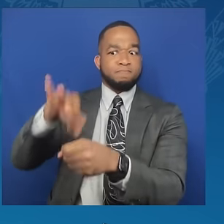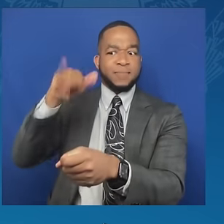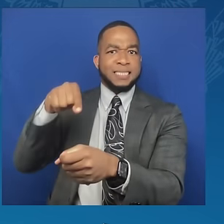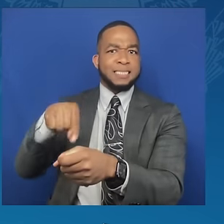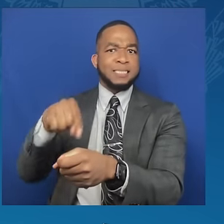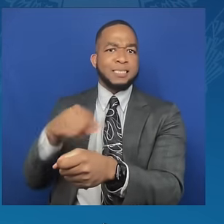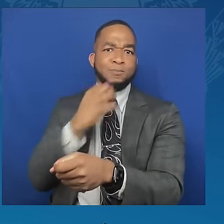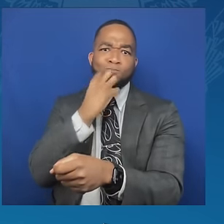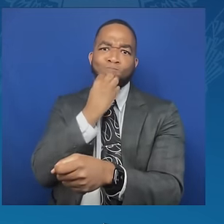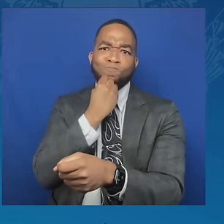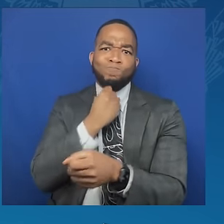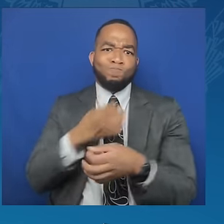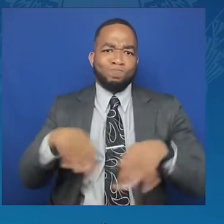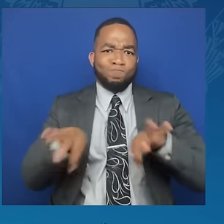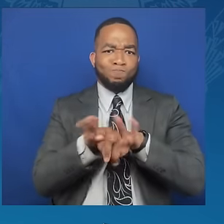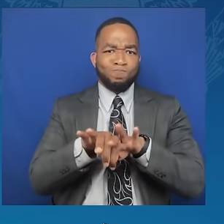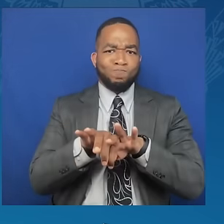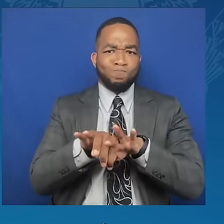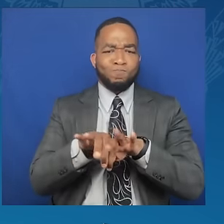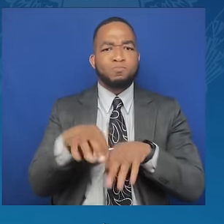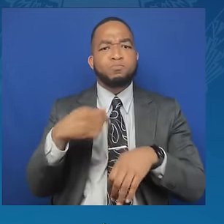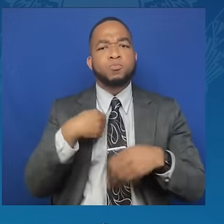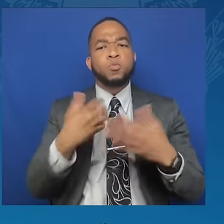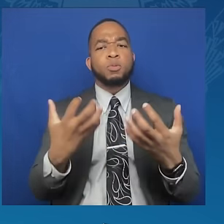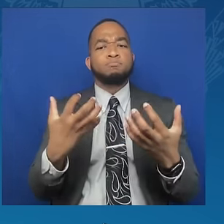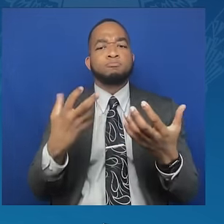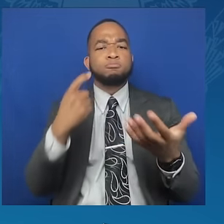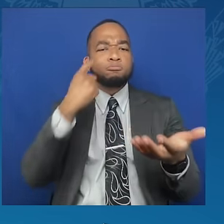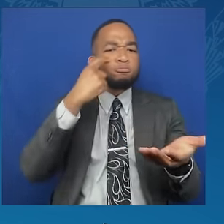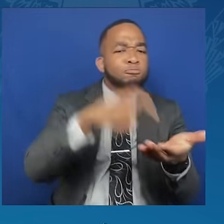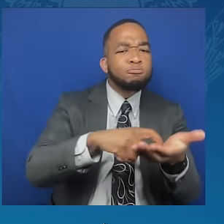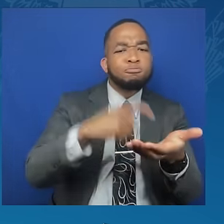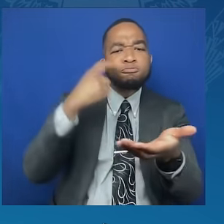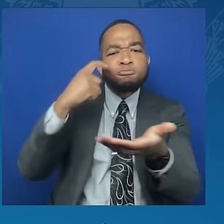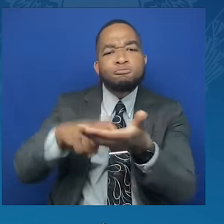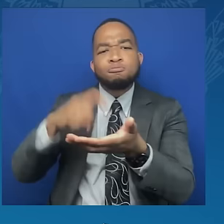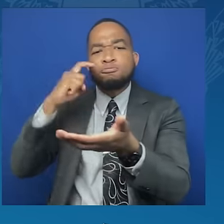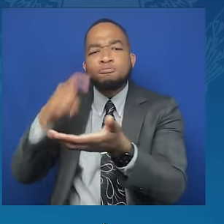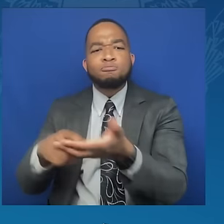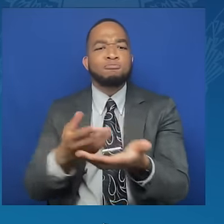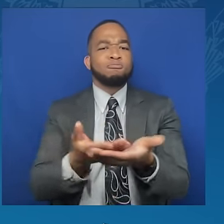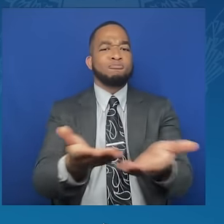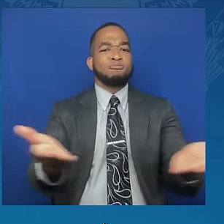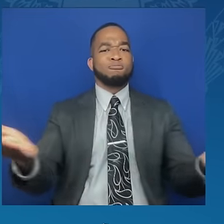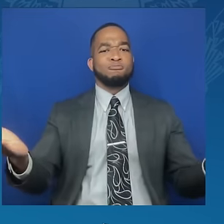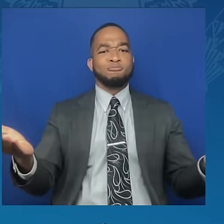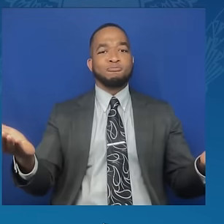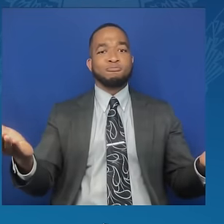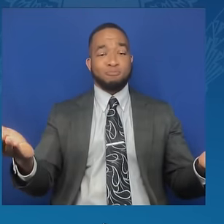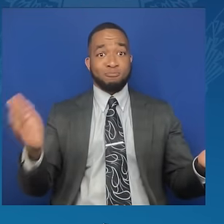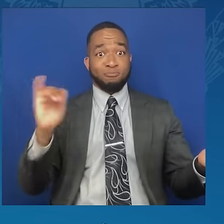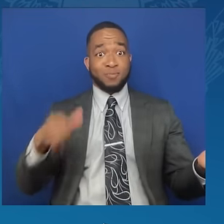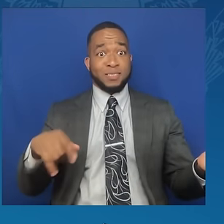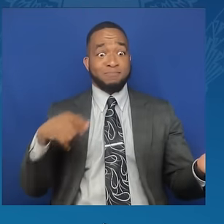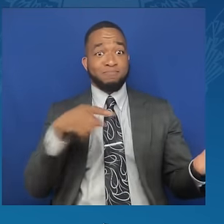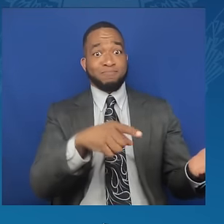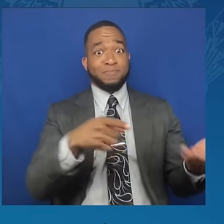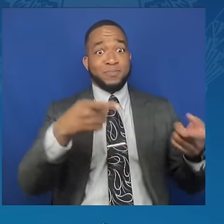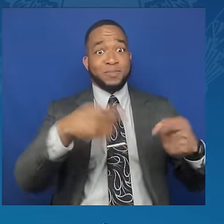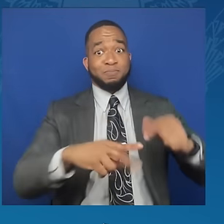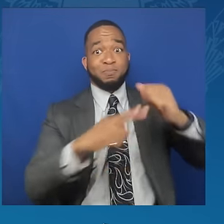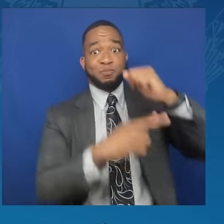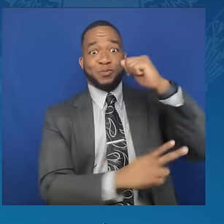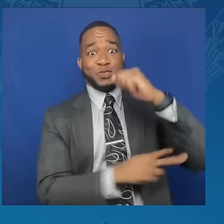who make the Bridge Crossing Jubilee the largest annual gathering for those who